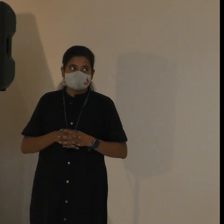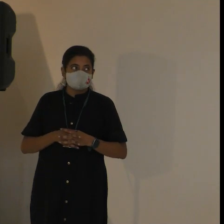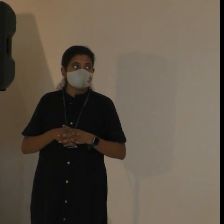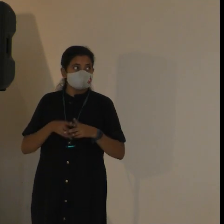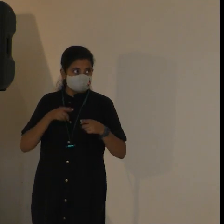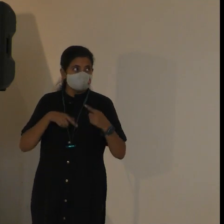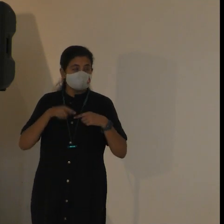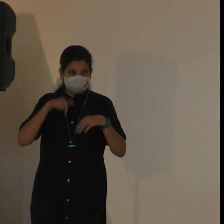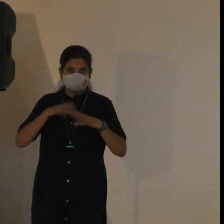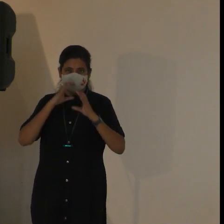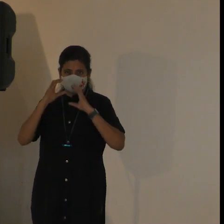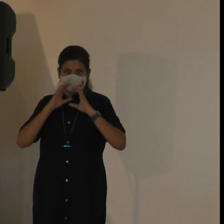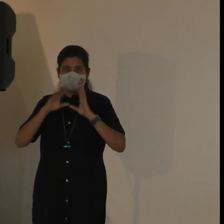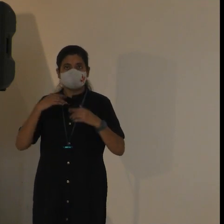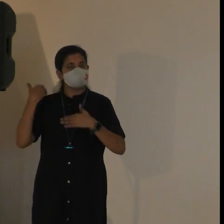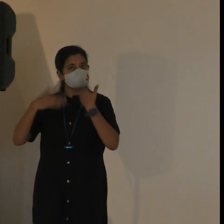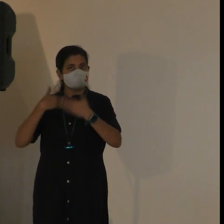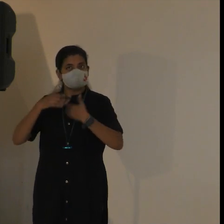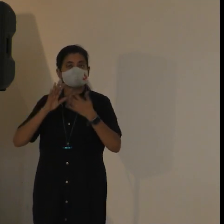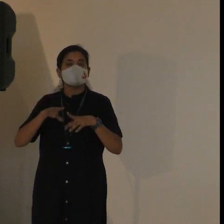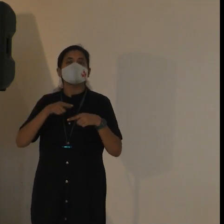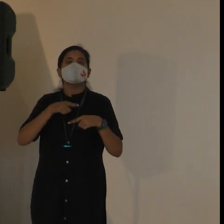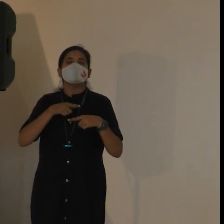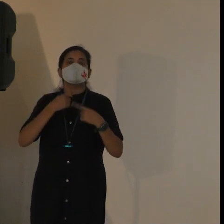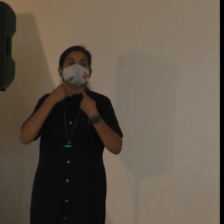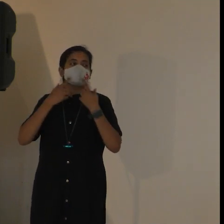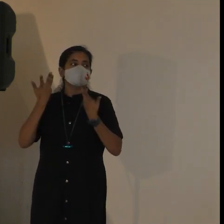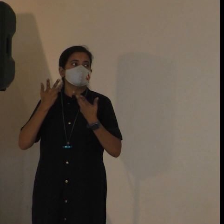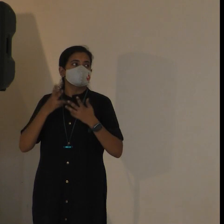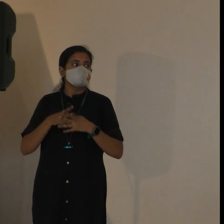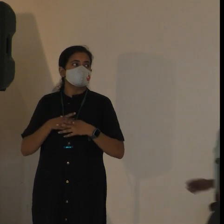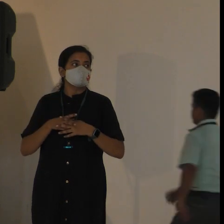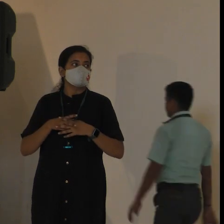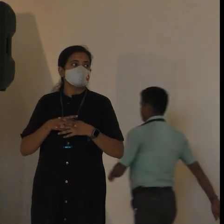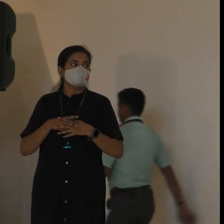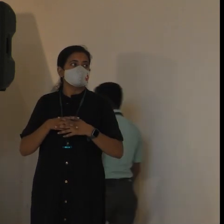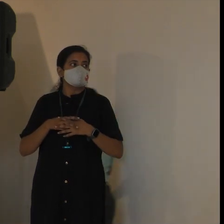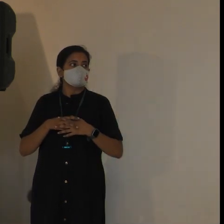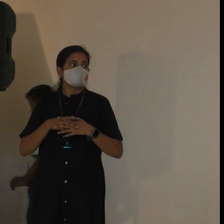You know, in our many conversations, we've always talked about the fact that